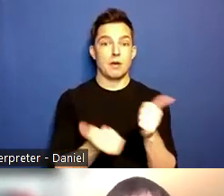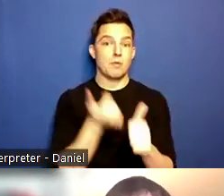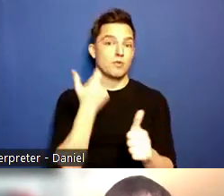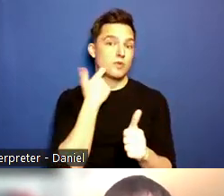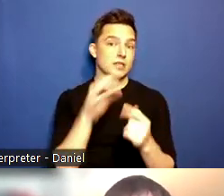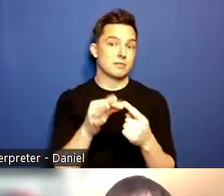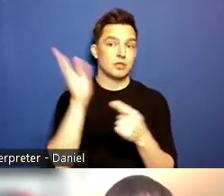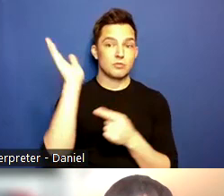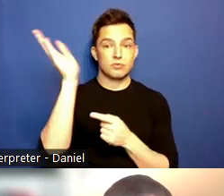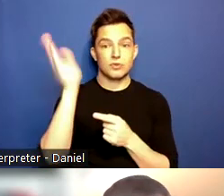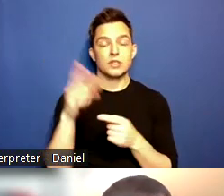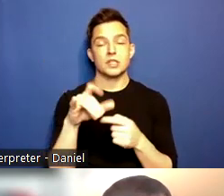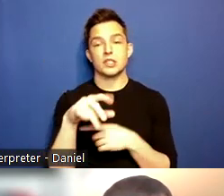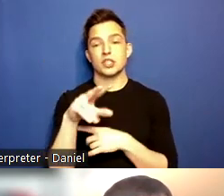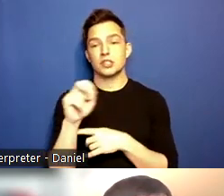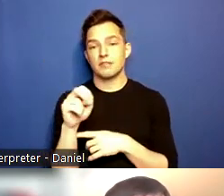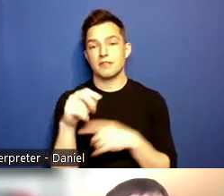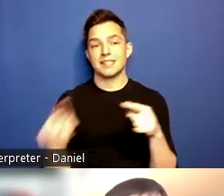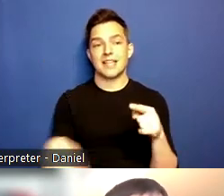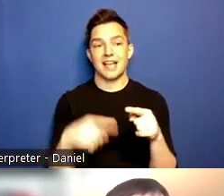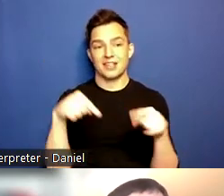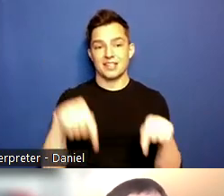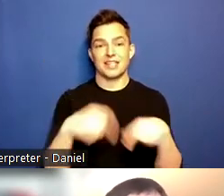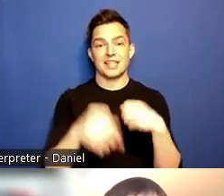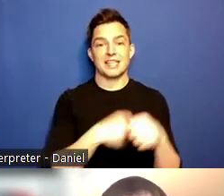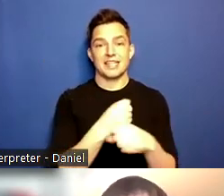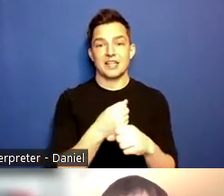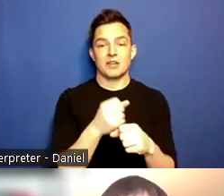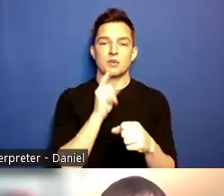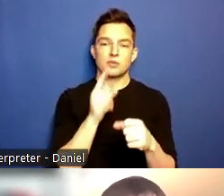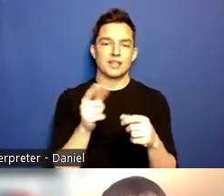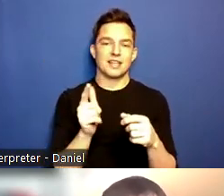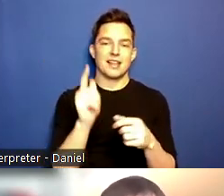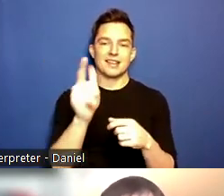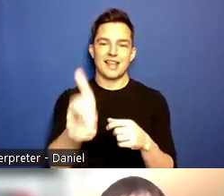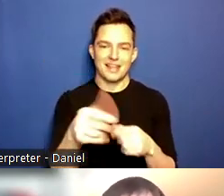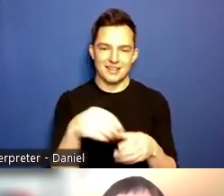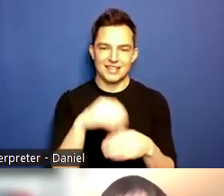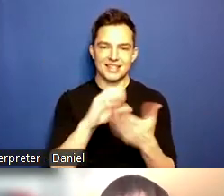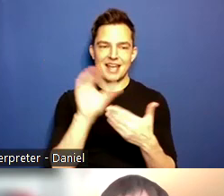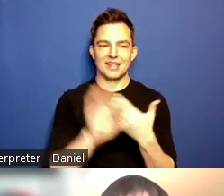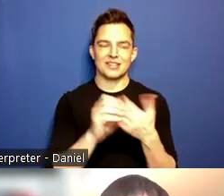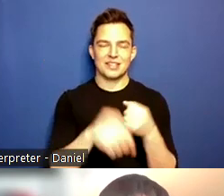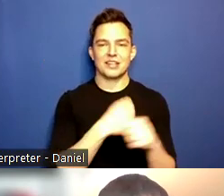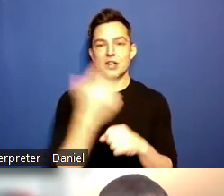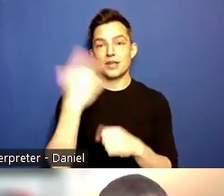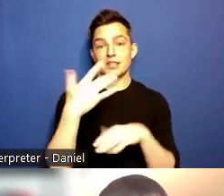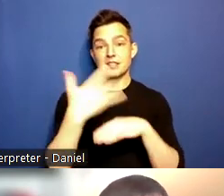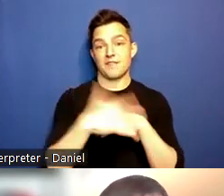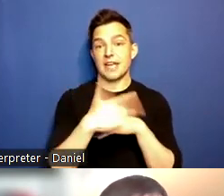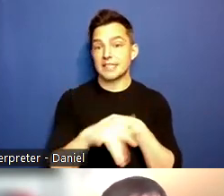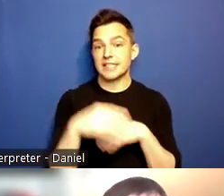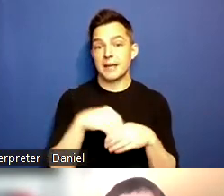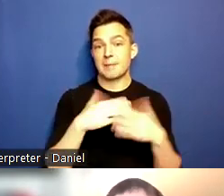presenter initiative cycle for the current year was released much later in the calendar year due to the vacancy in my